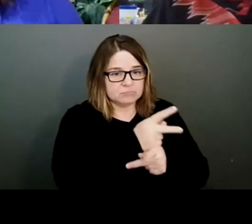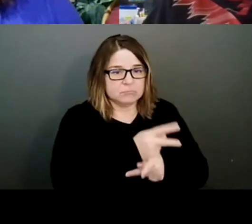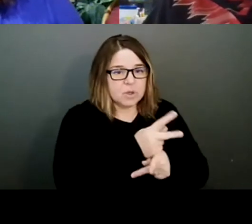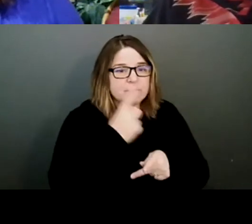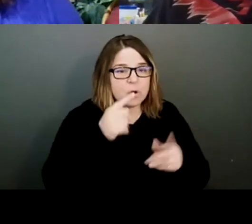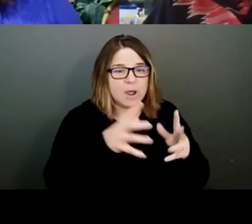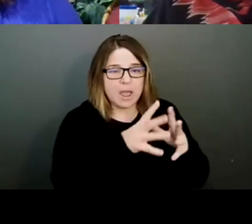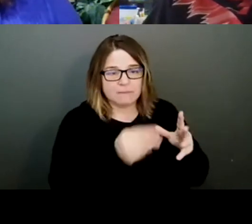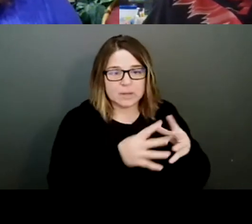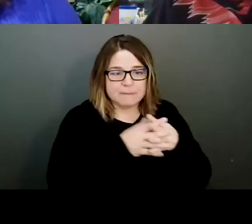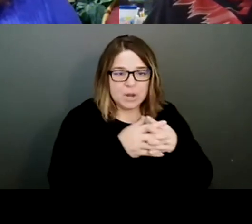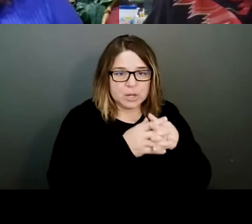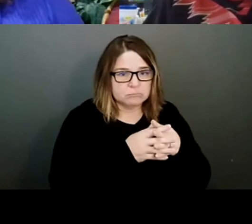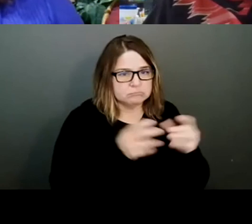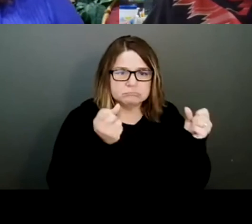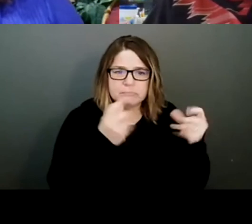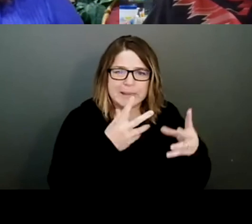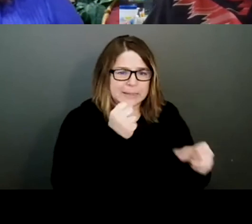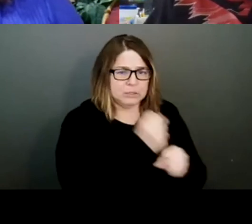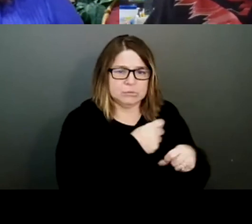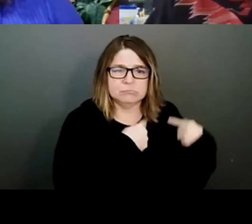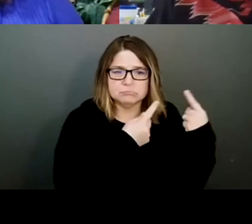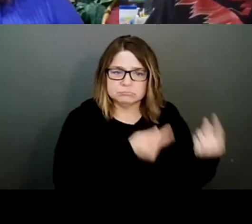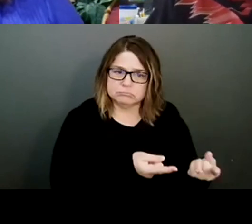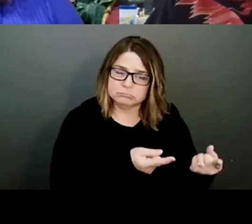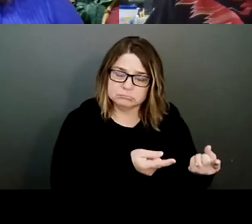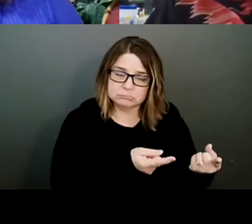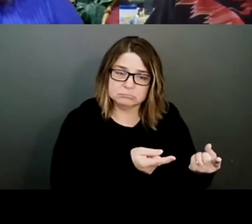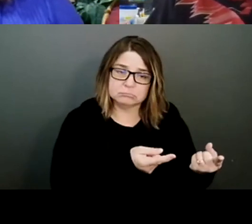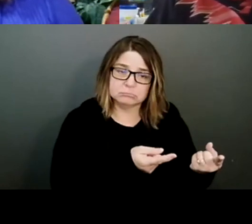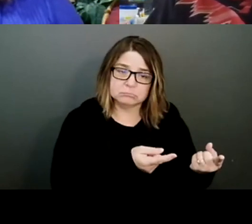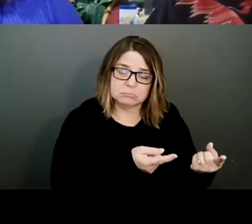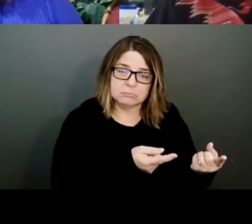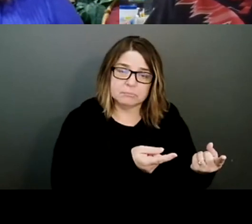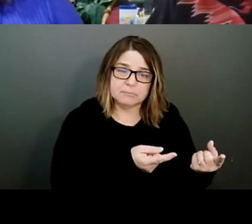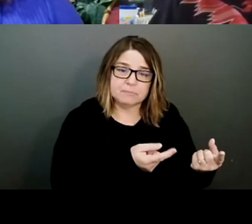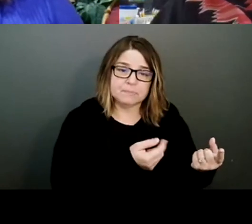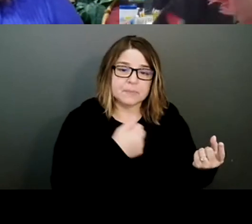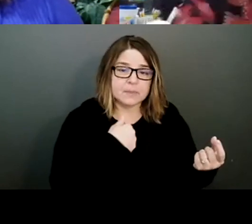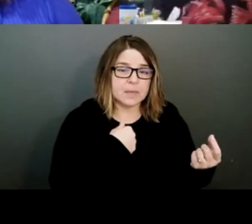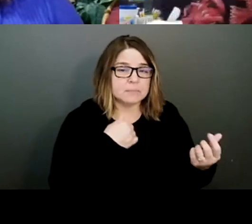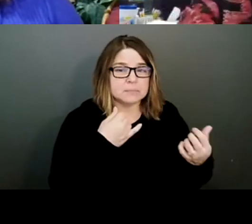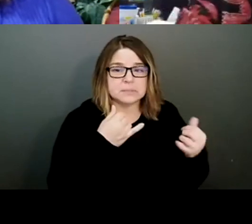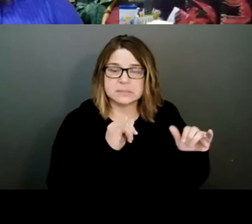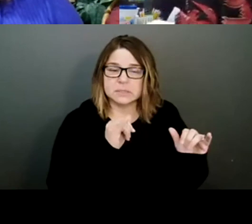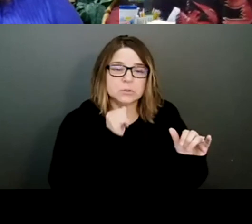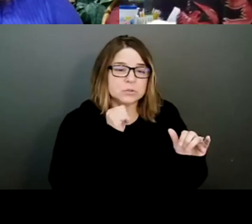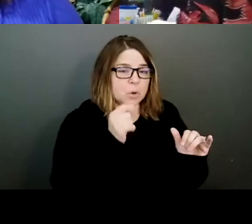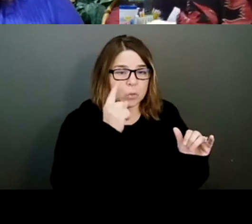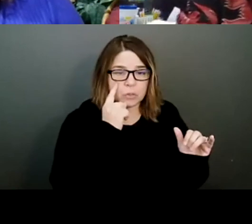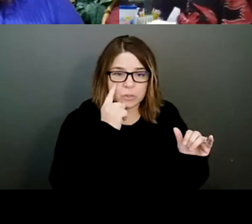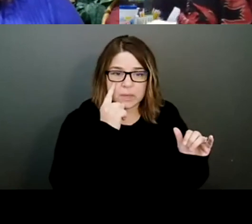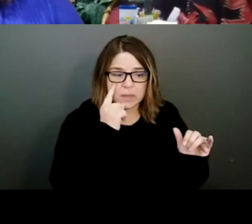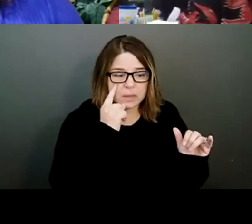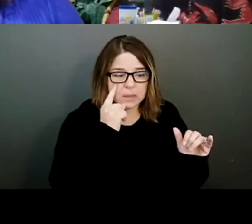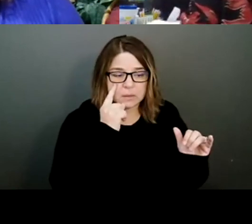has gone on for years, and I still don't believe that it's recognized to the